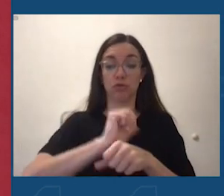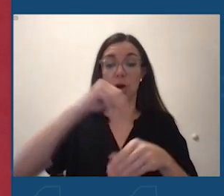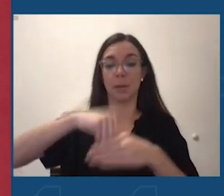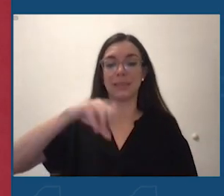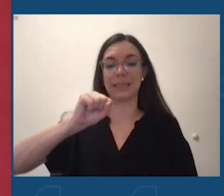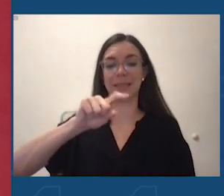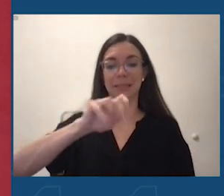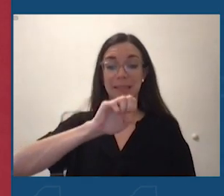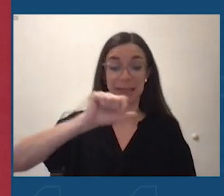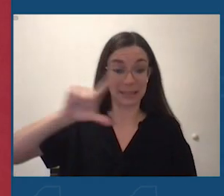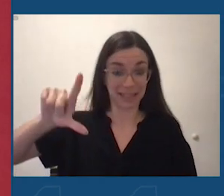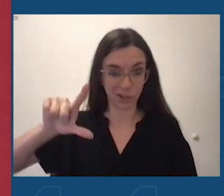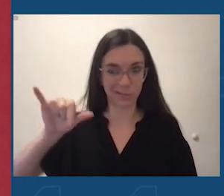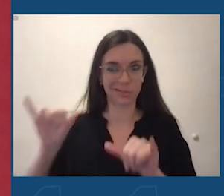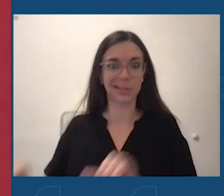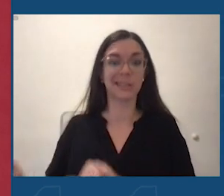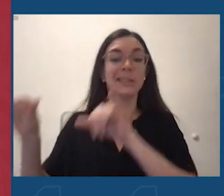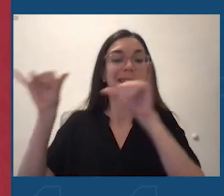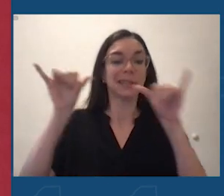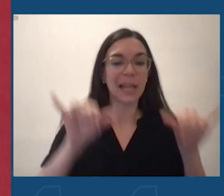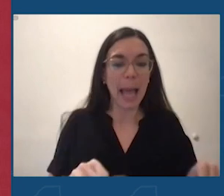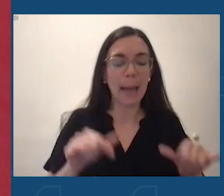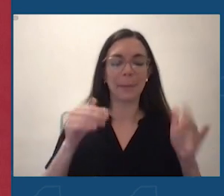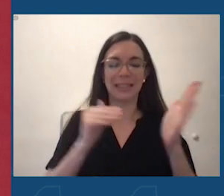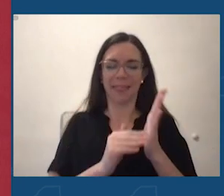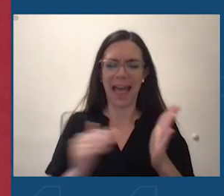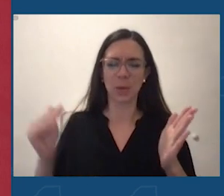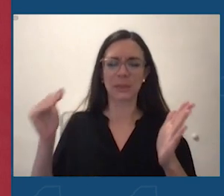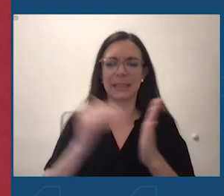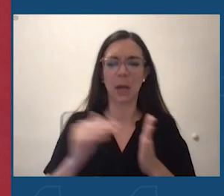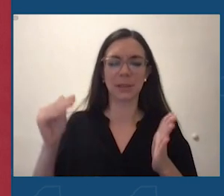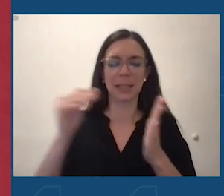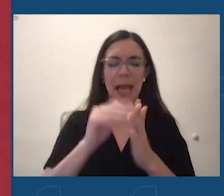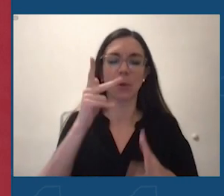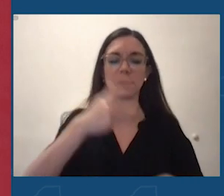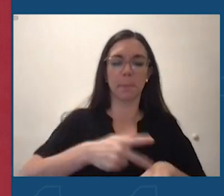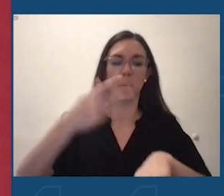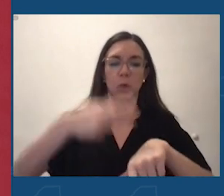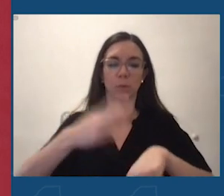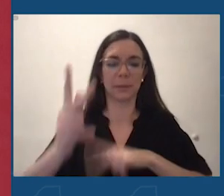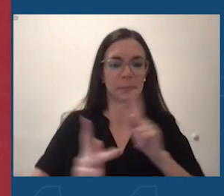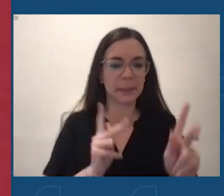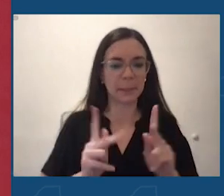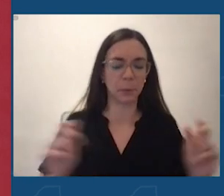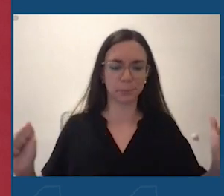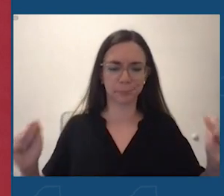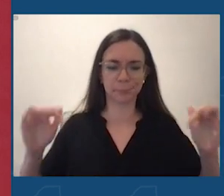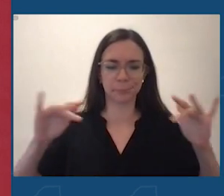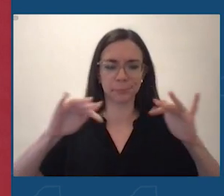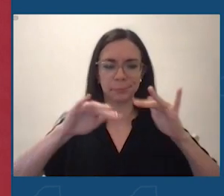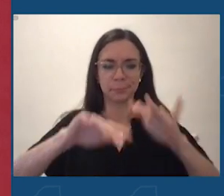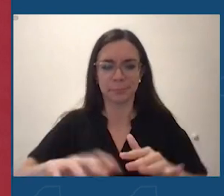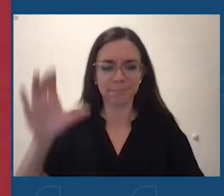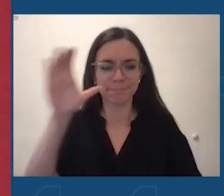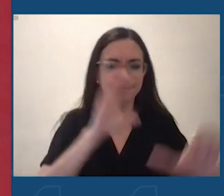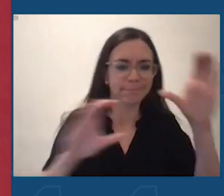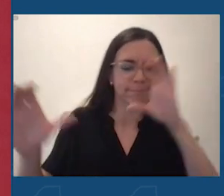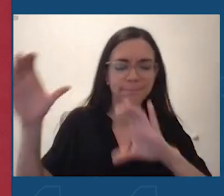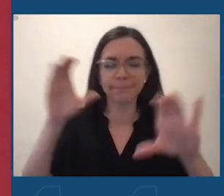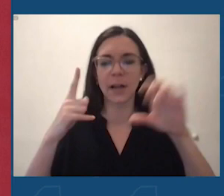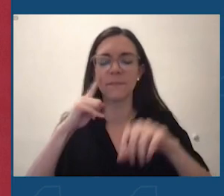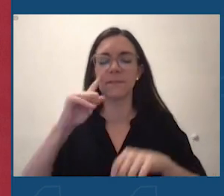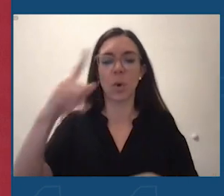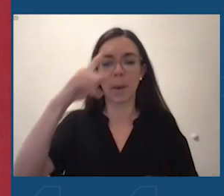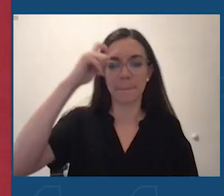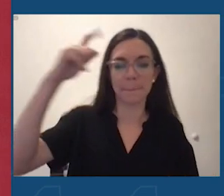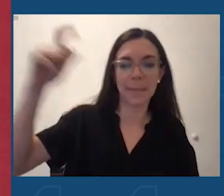did thousands and thousands of Puerto Ricans in search of the middle-class dream that you could find working with